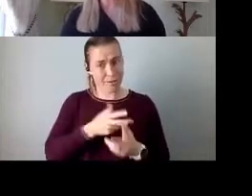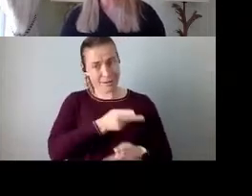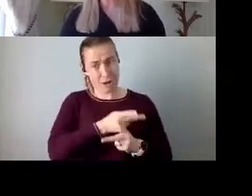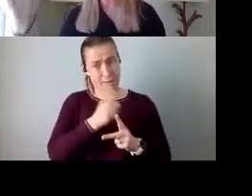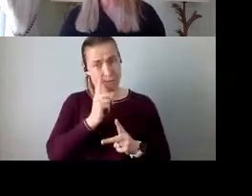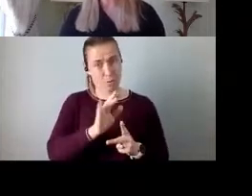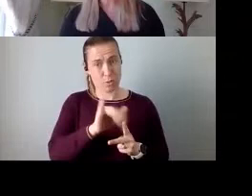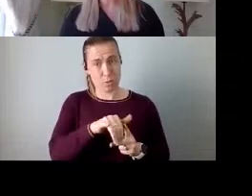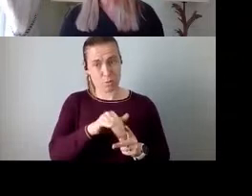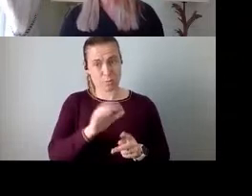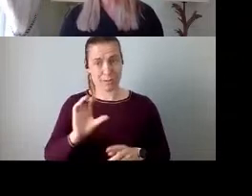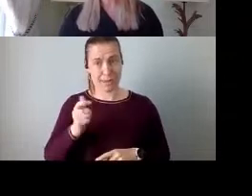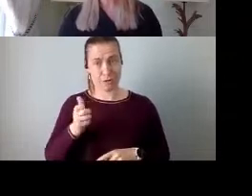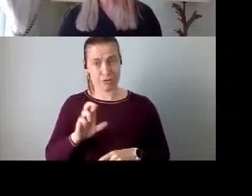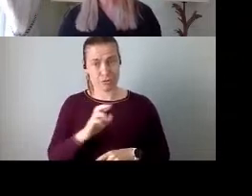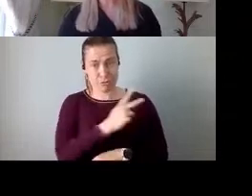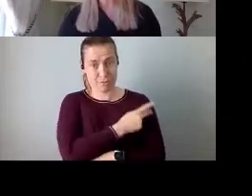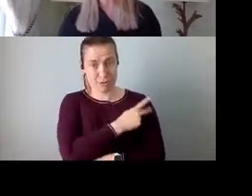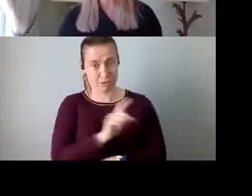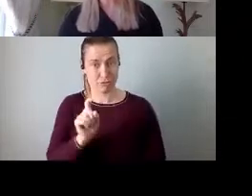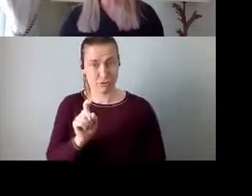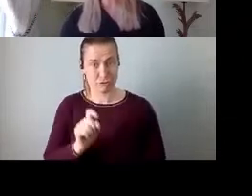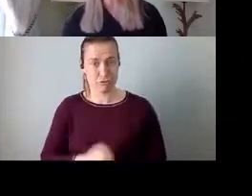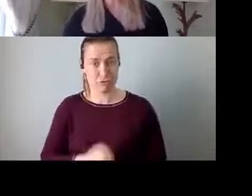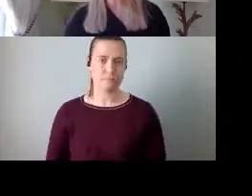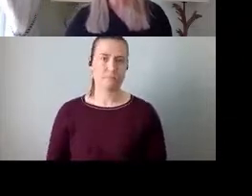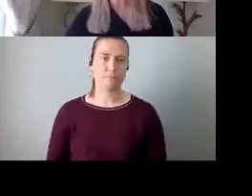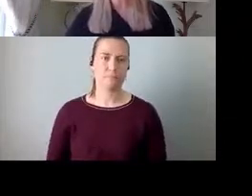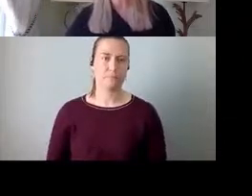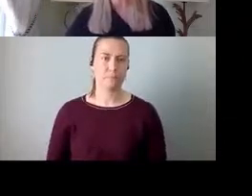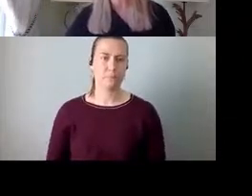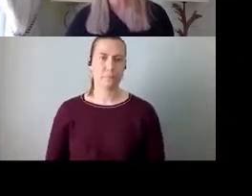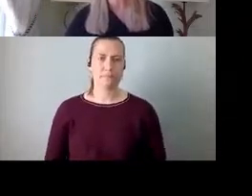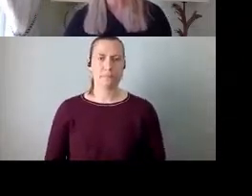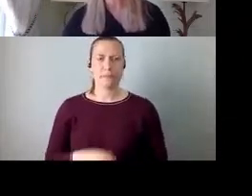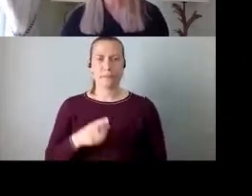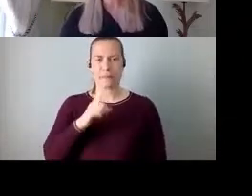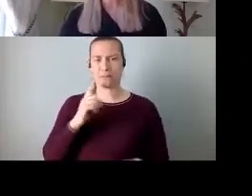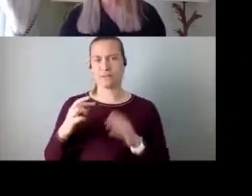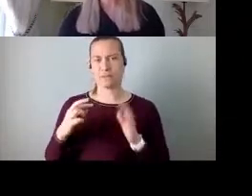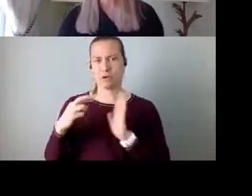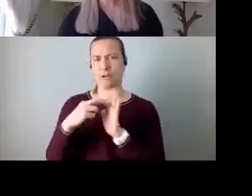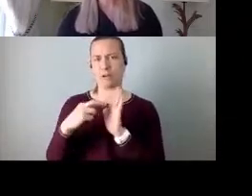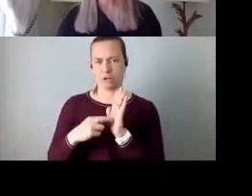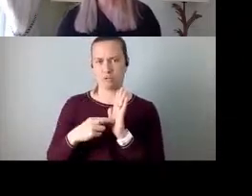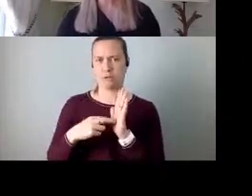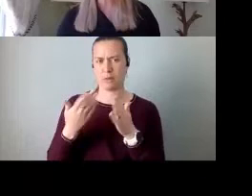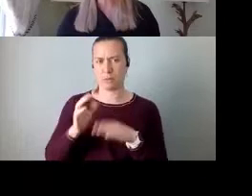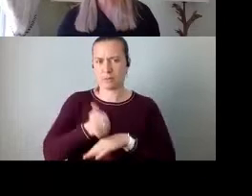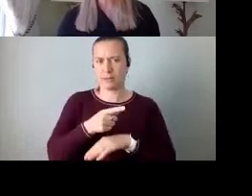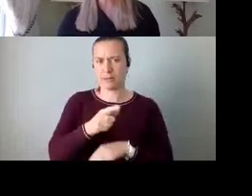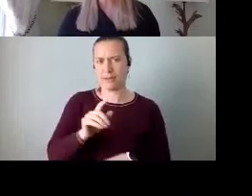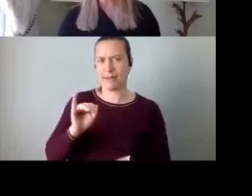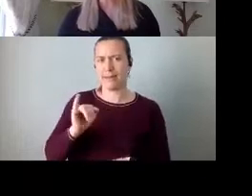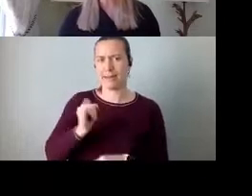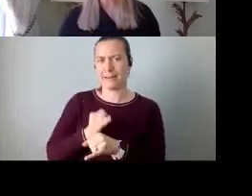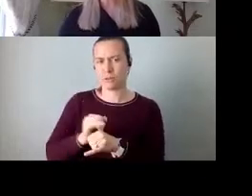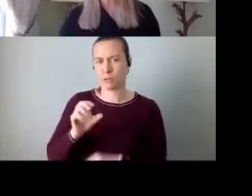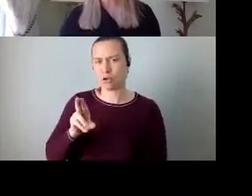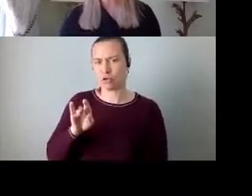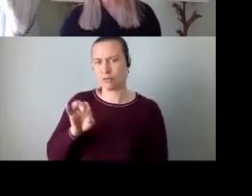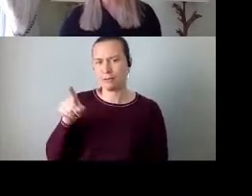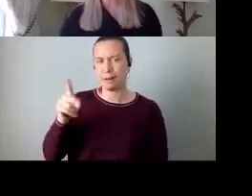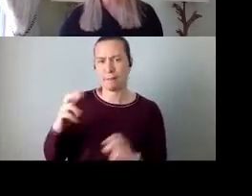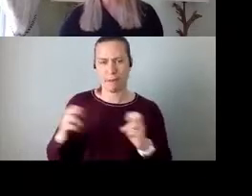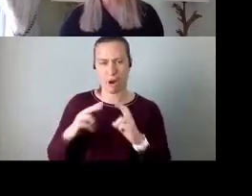just a prospective registry that was developed at the Institut Curie in Paris, and showed that of the 15,600 patients